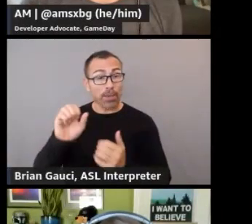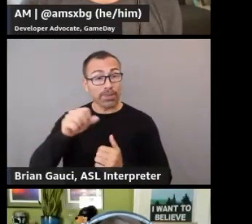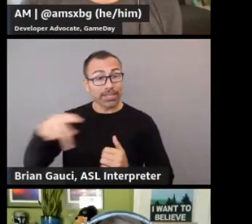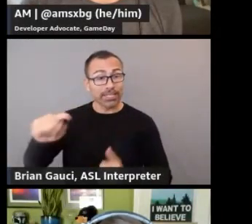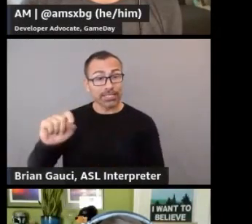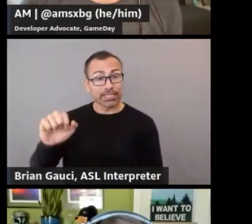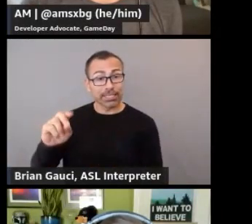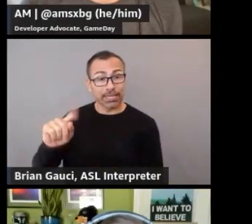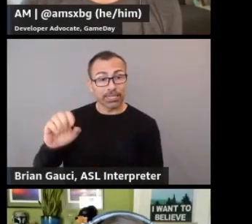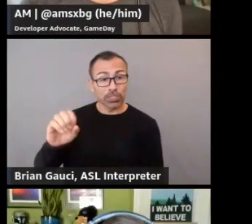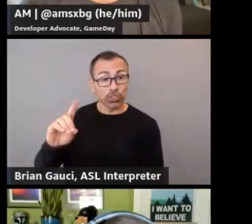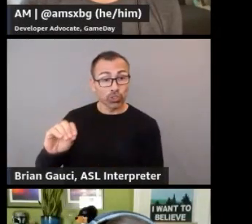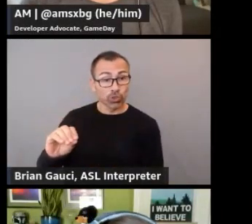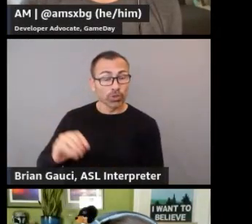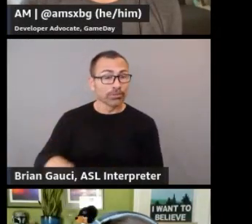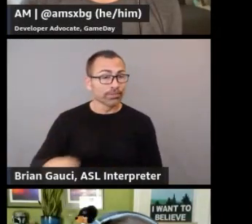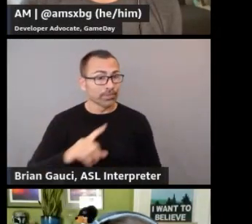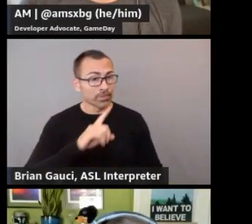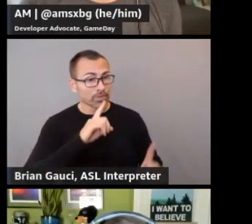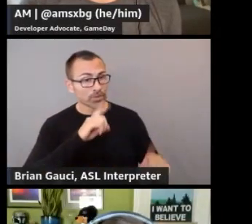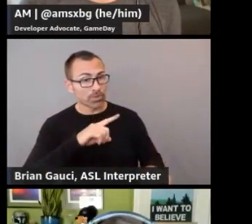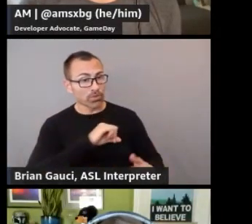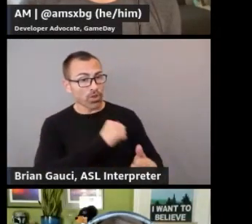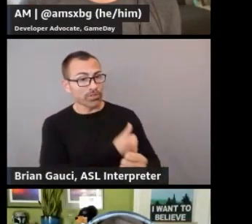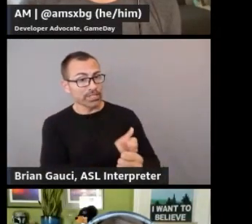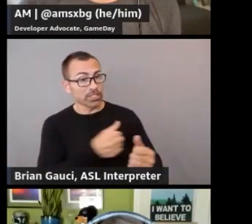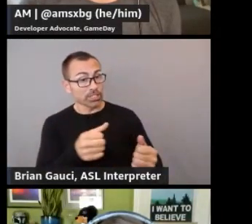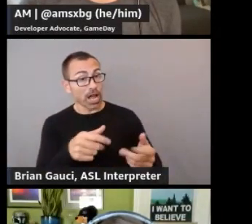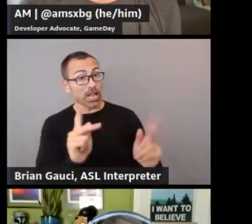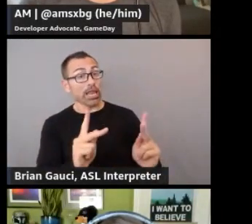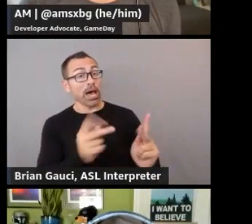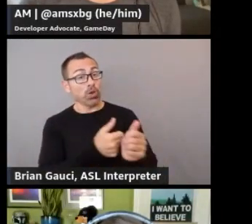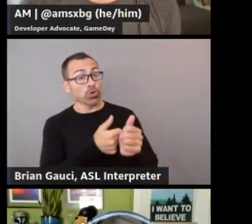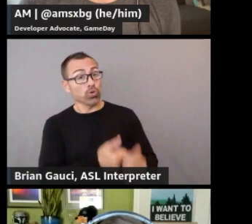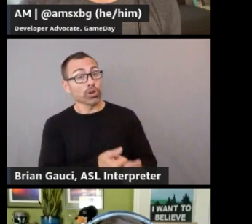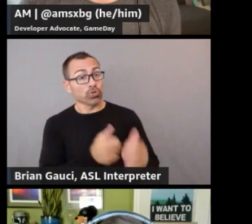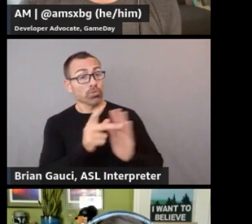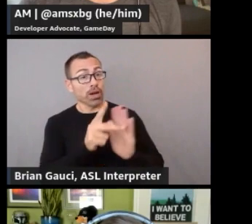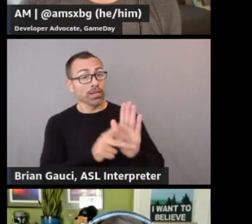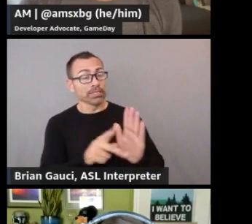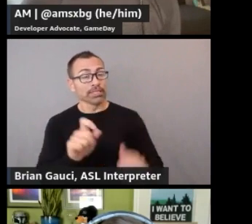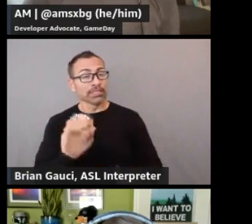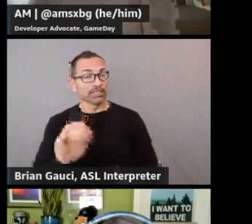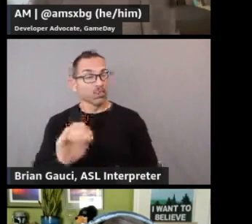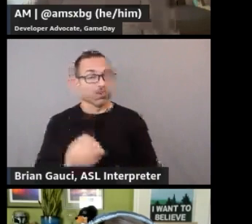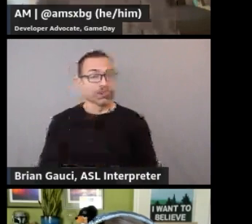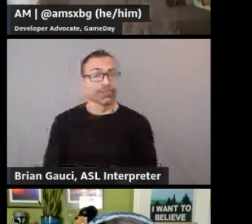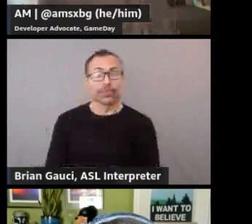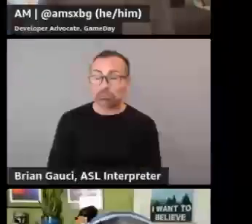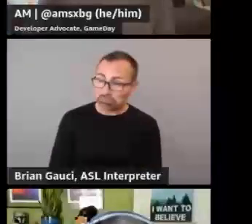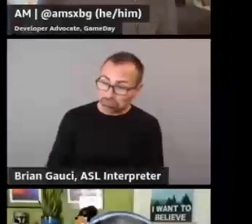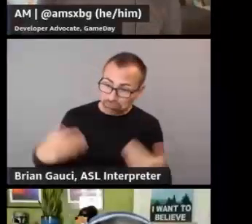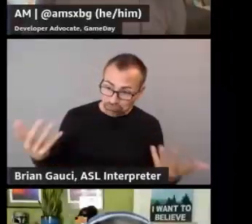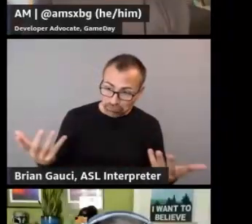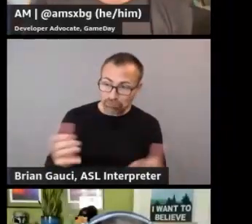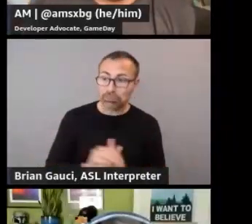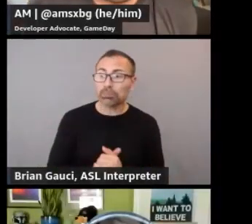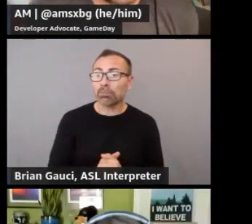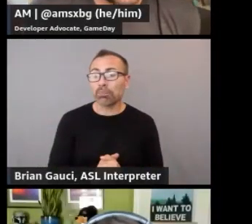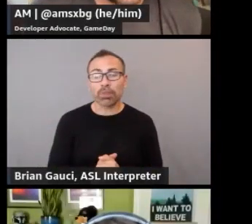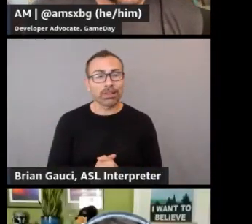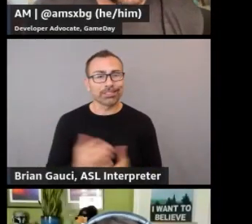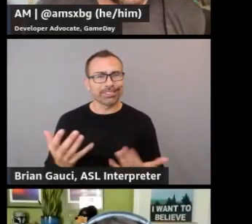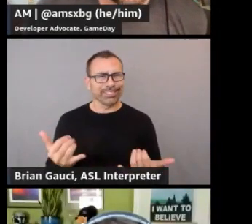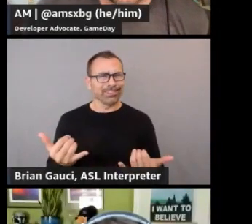the authorization response is allow according to policy 0. Okay, so what's